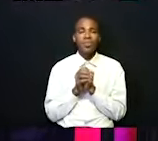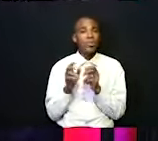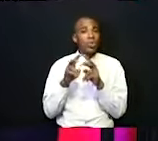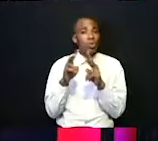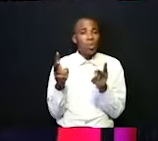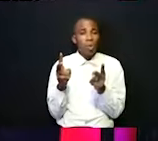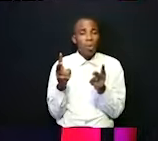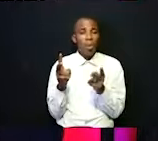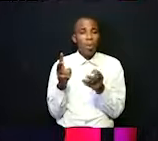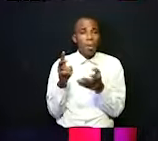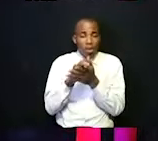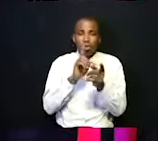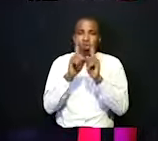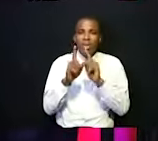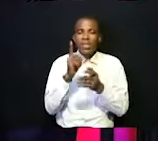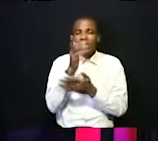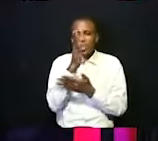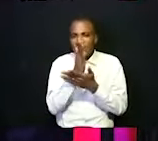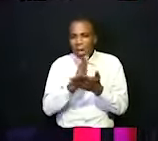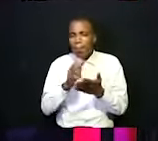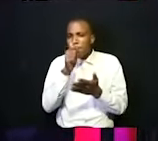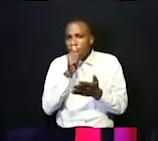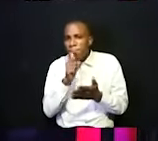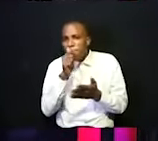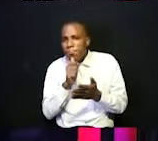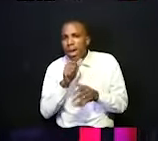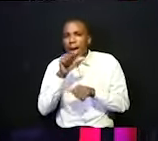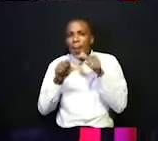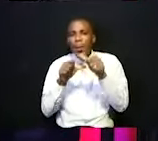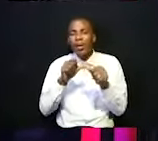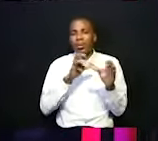marriage speaks of the mystical union between Christ and his church.